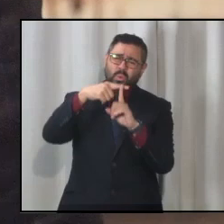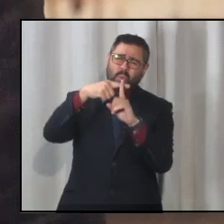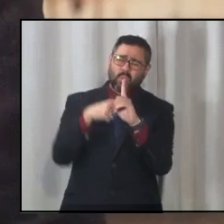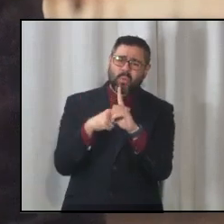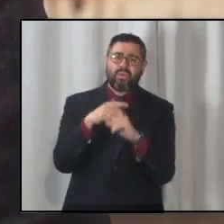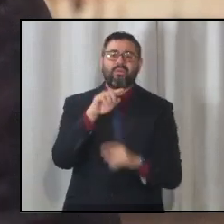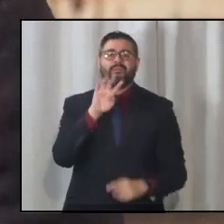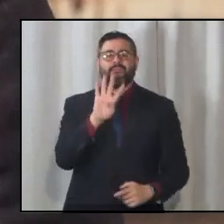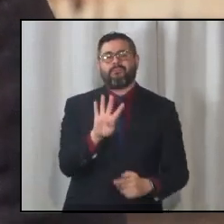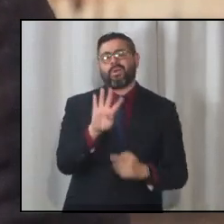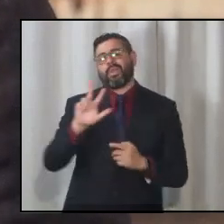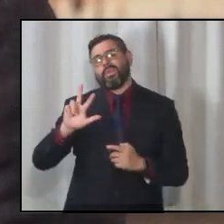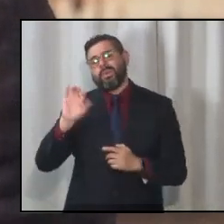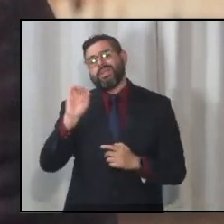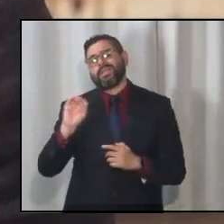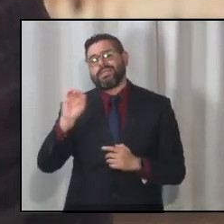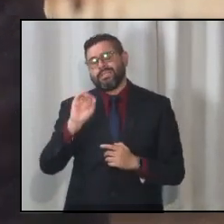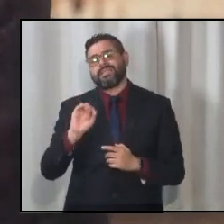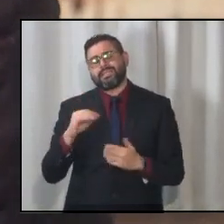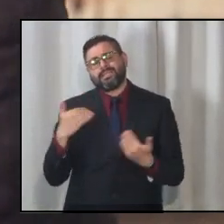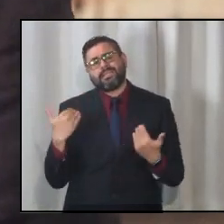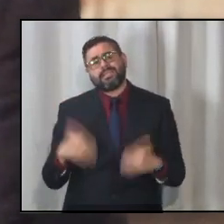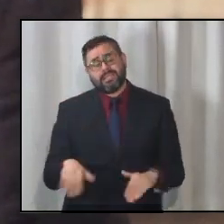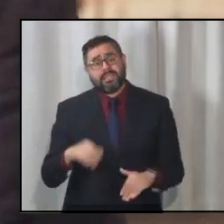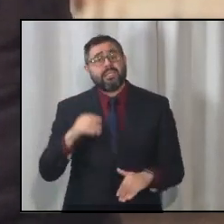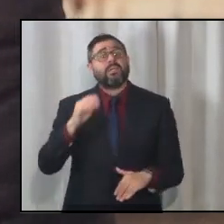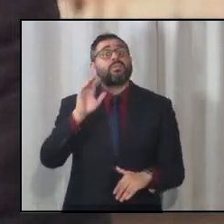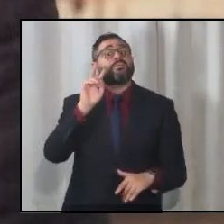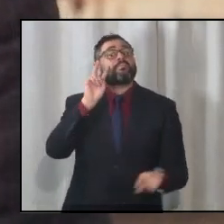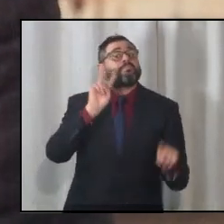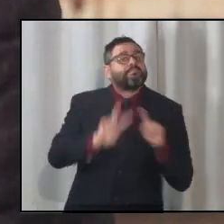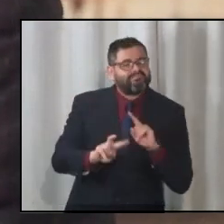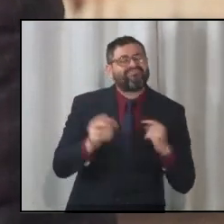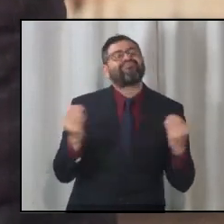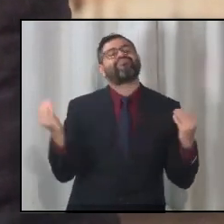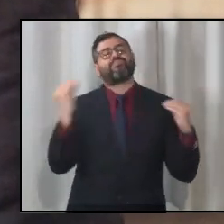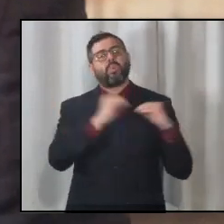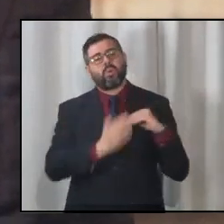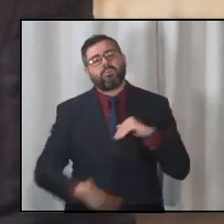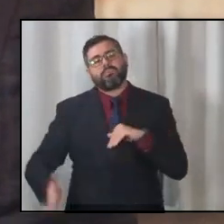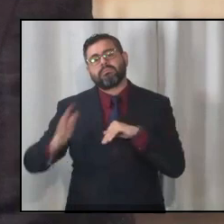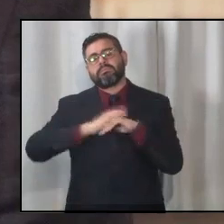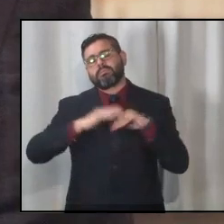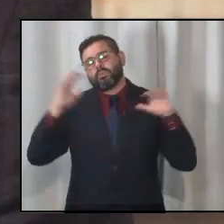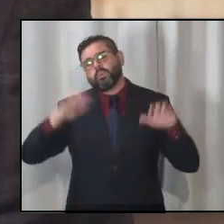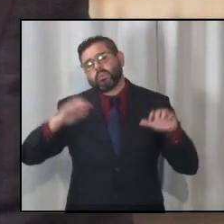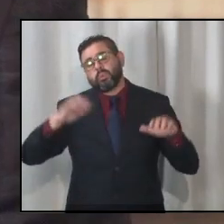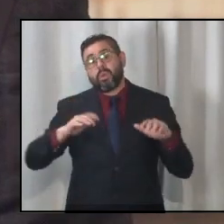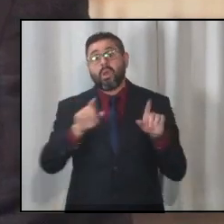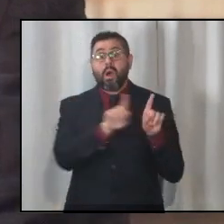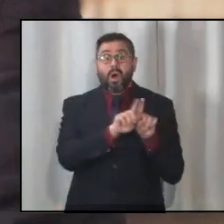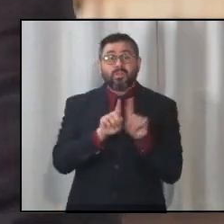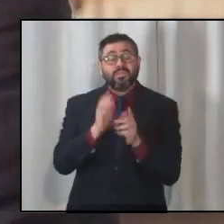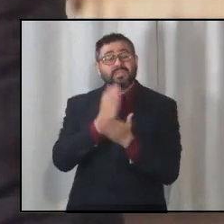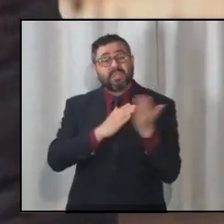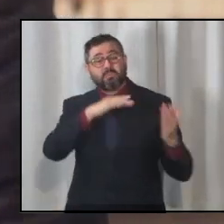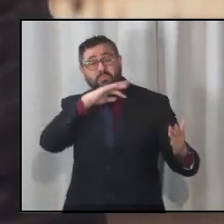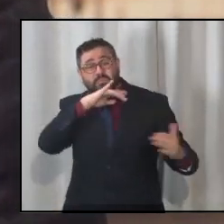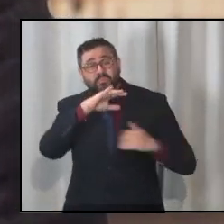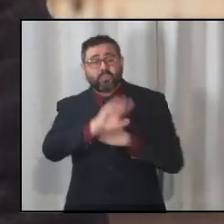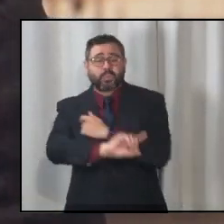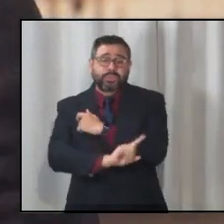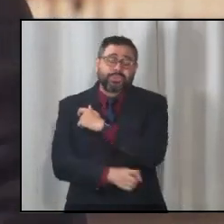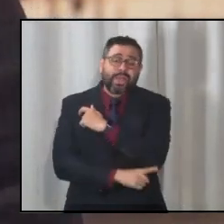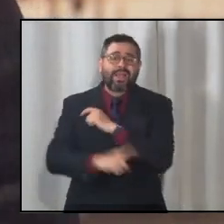degrees, and we'll see even more rain in this coming week. We've experienced some storm-related debris, localized